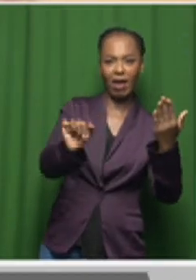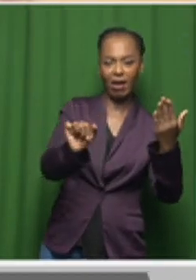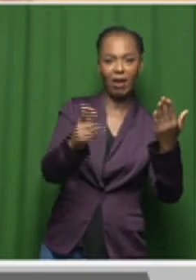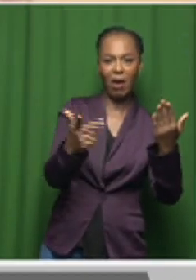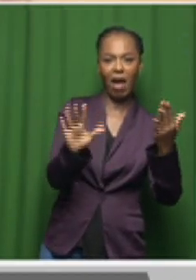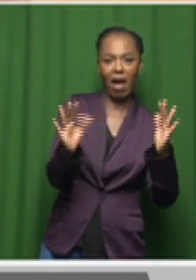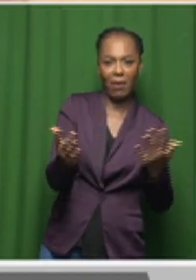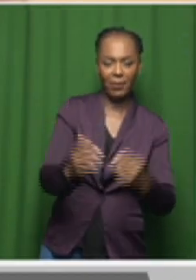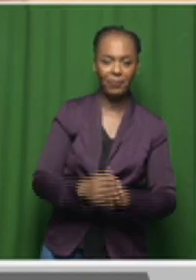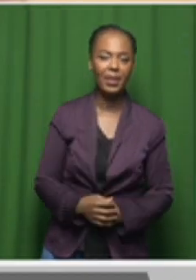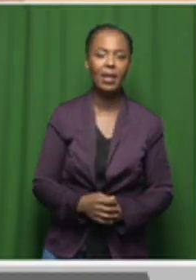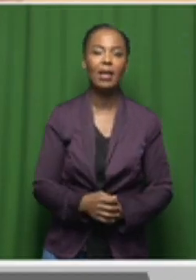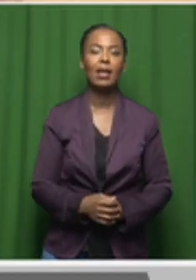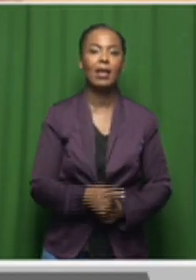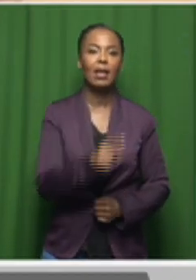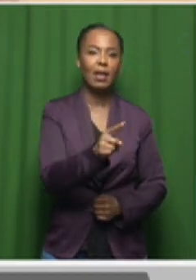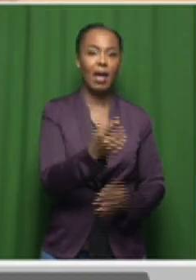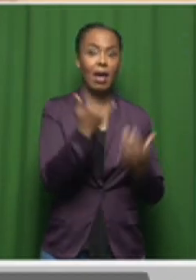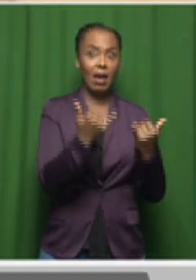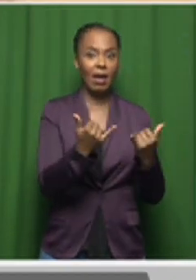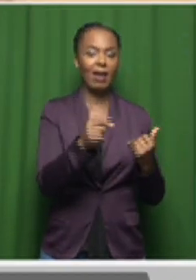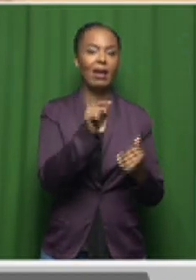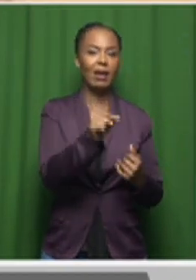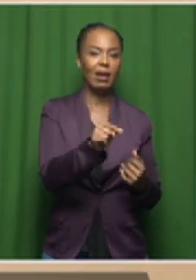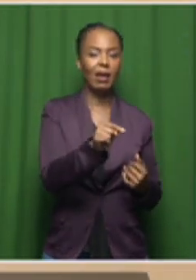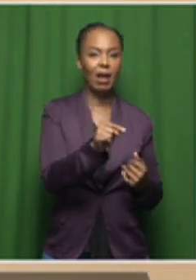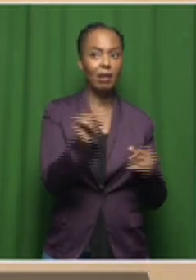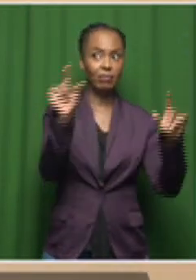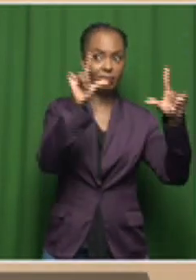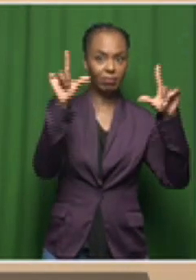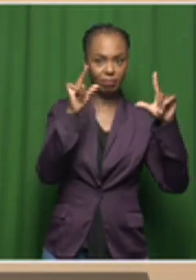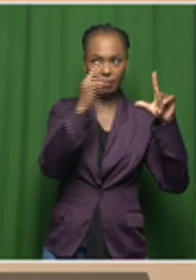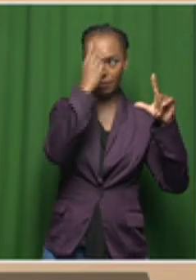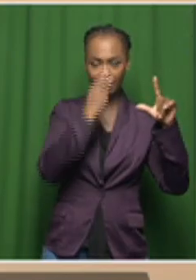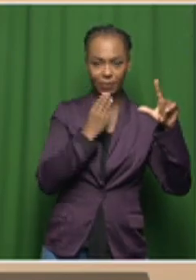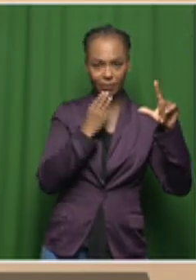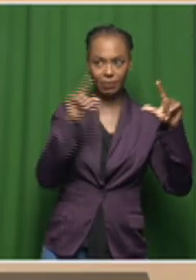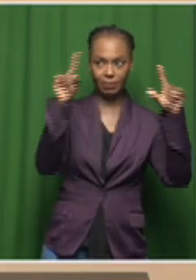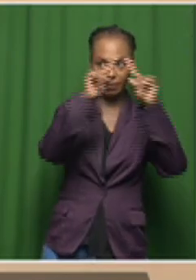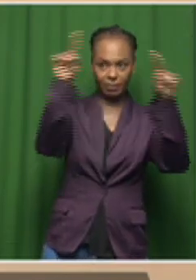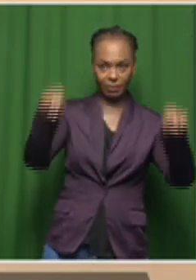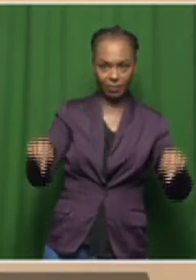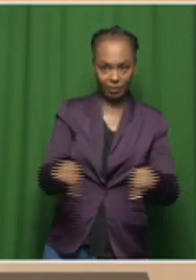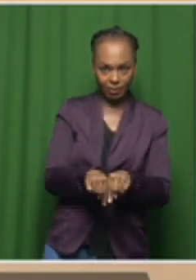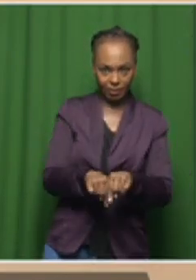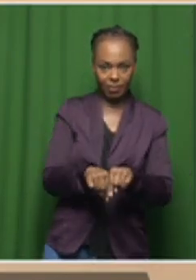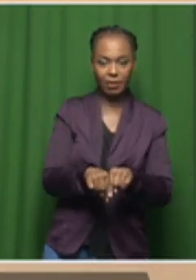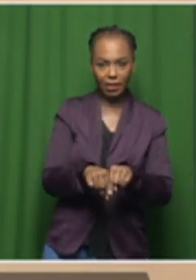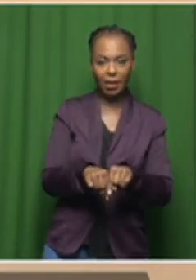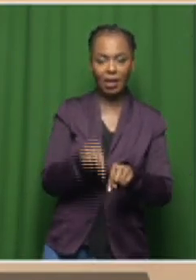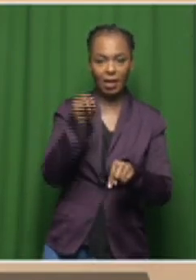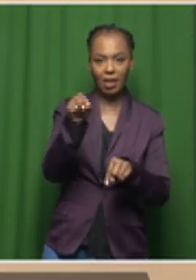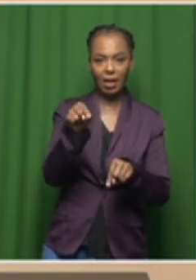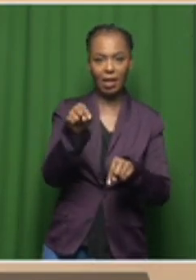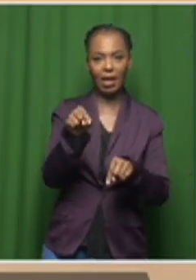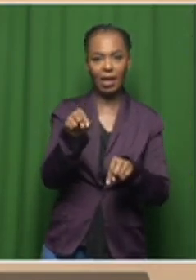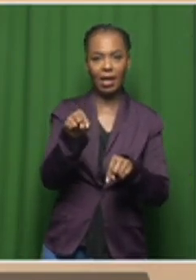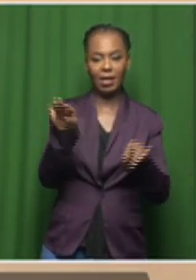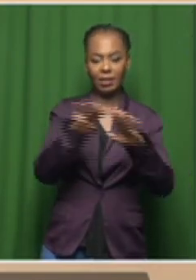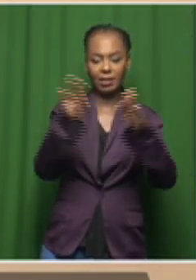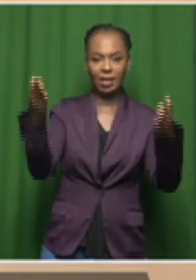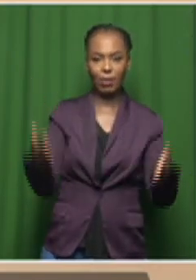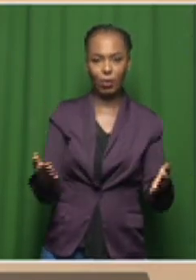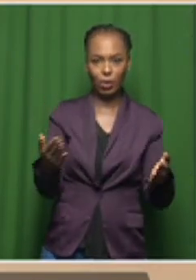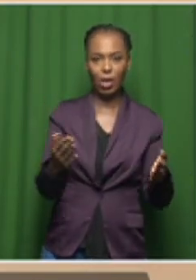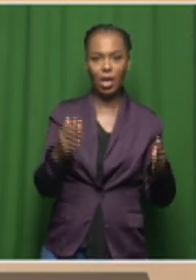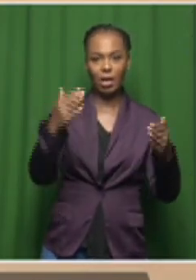palette exists. My palette is like the size of a table. Two very big sheets of